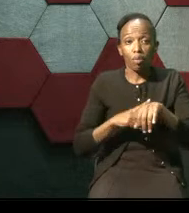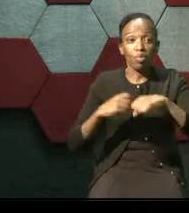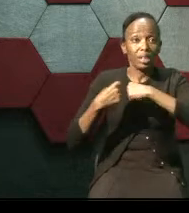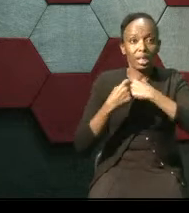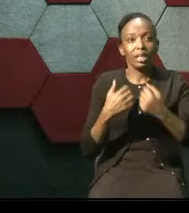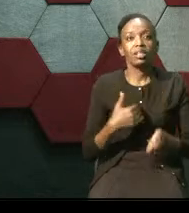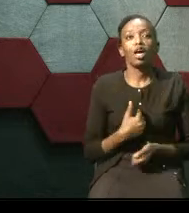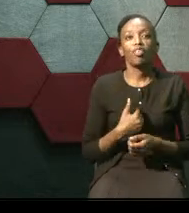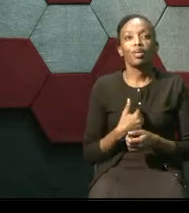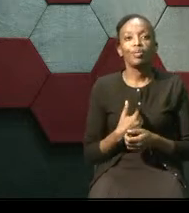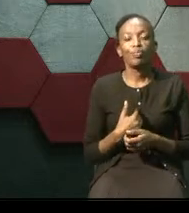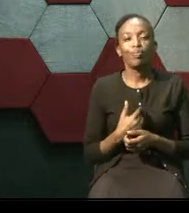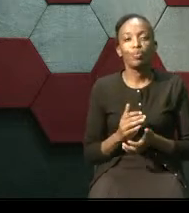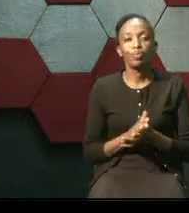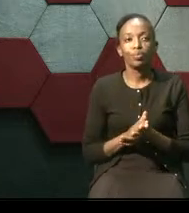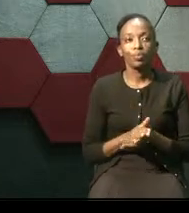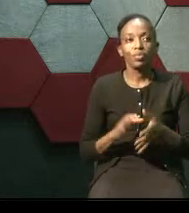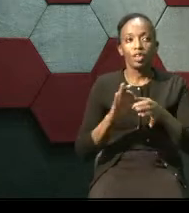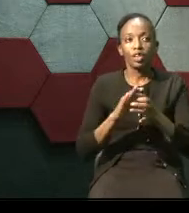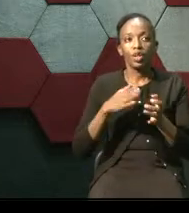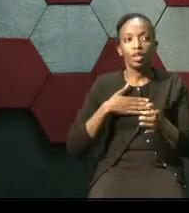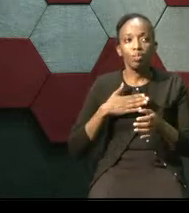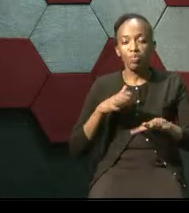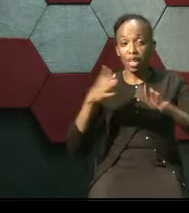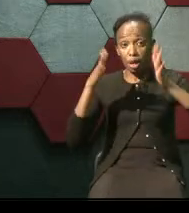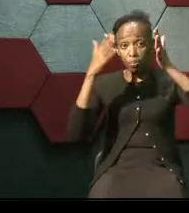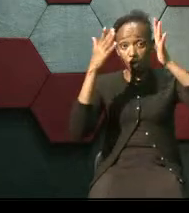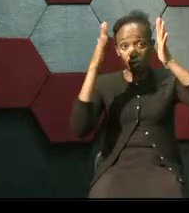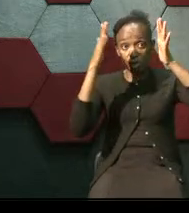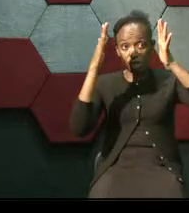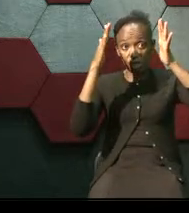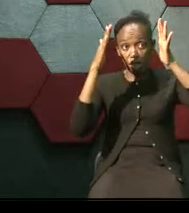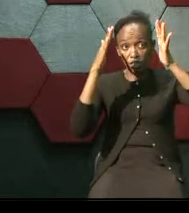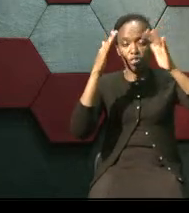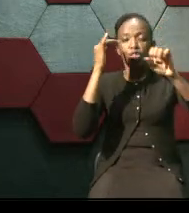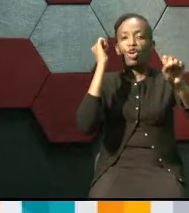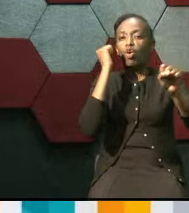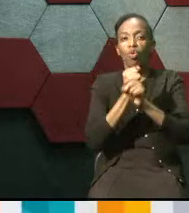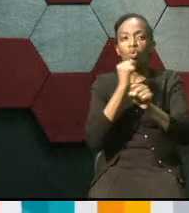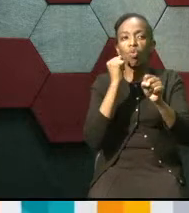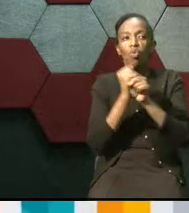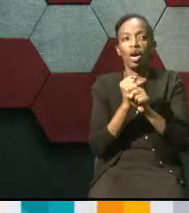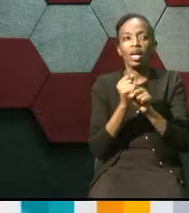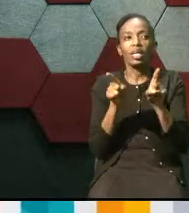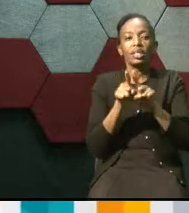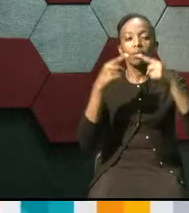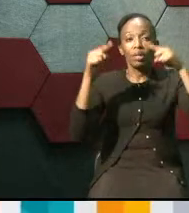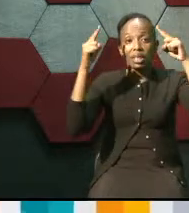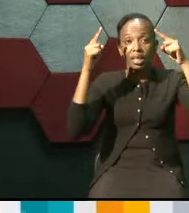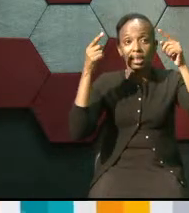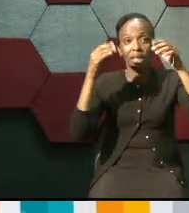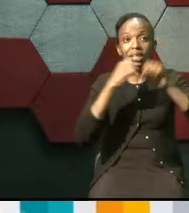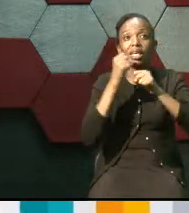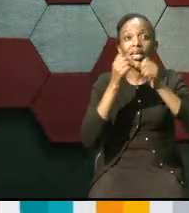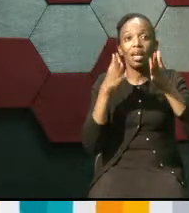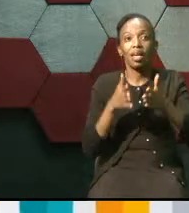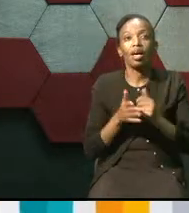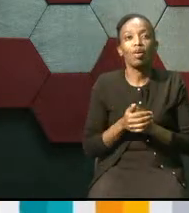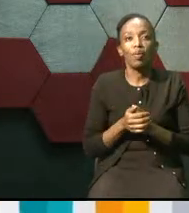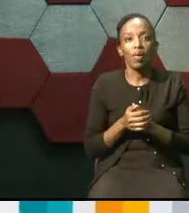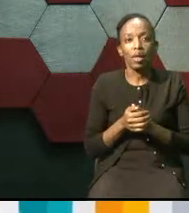challenges. Join me in applauding them for their efforts and success this year.